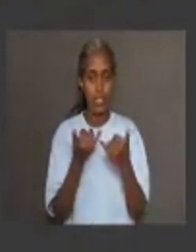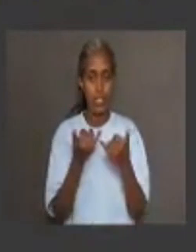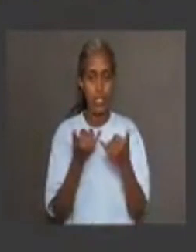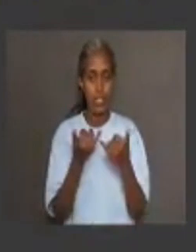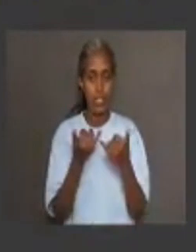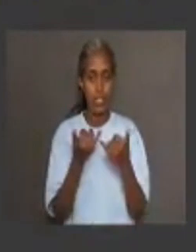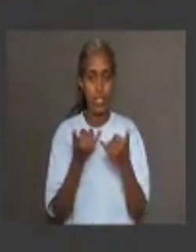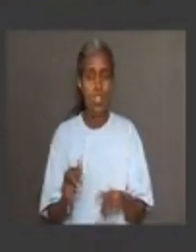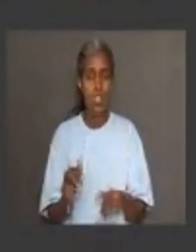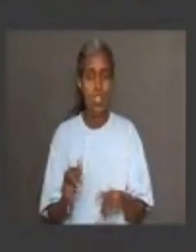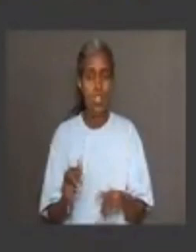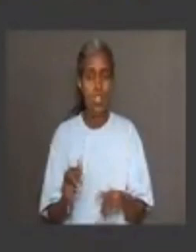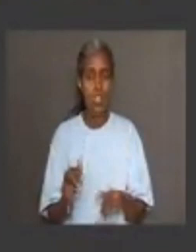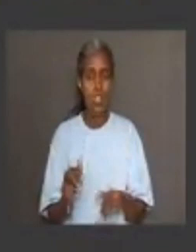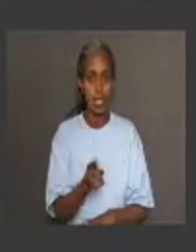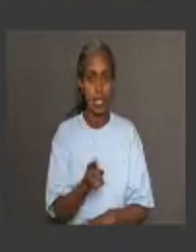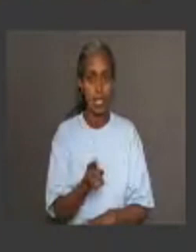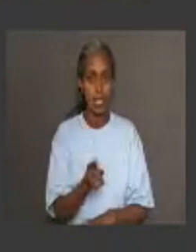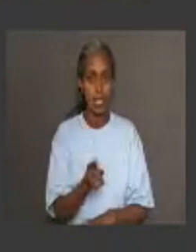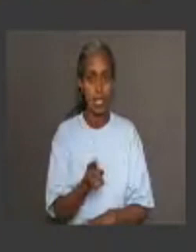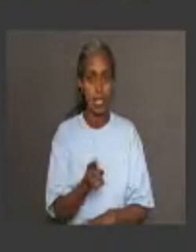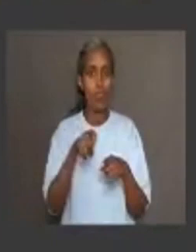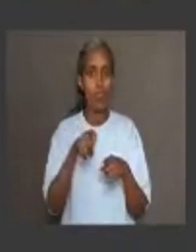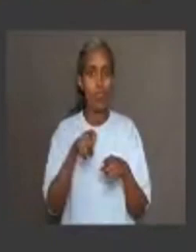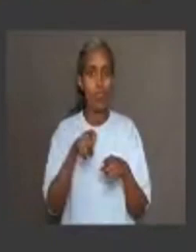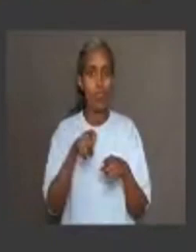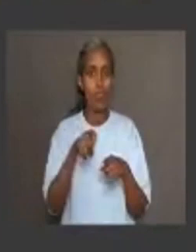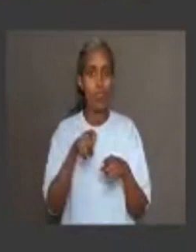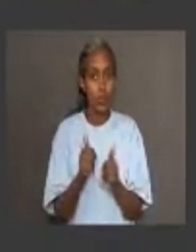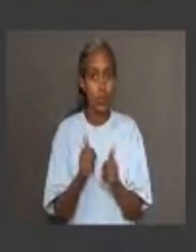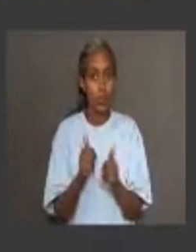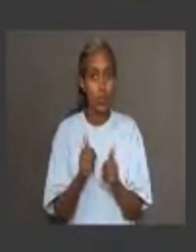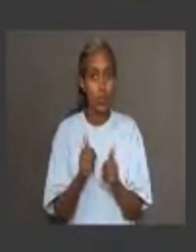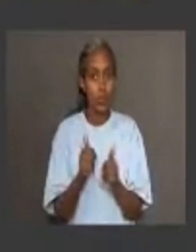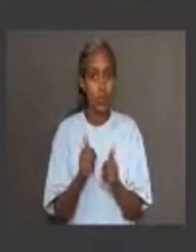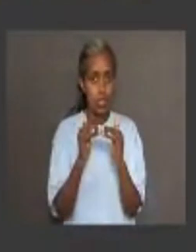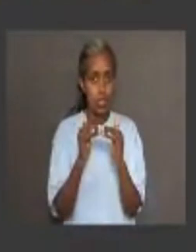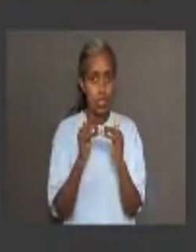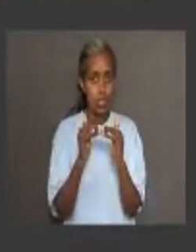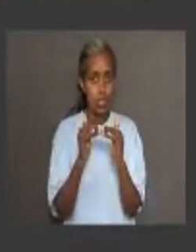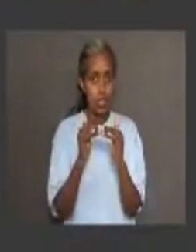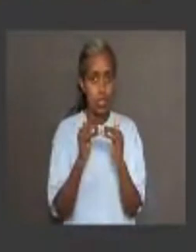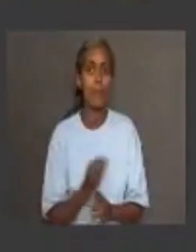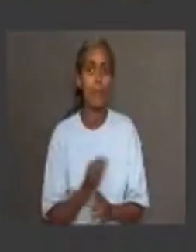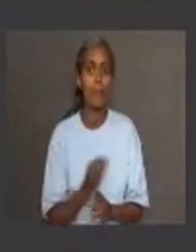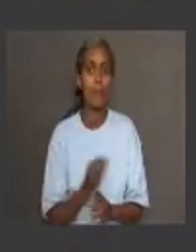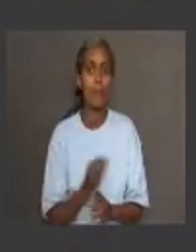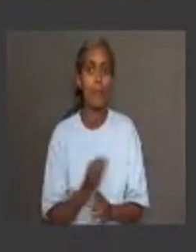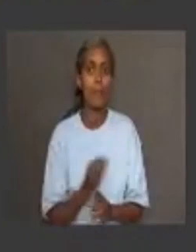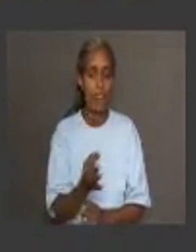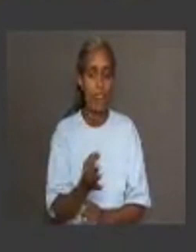by g of x, which equals f of